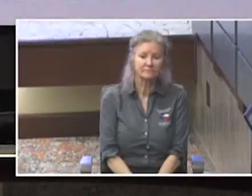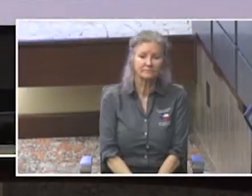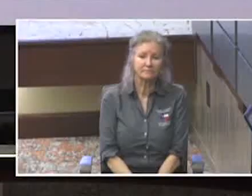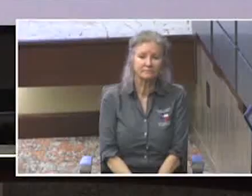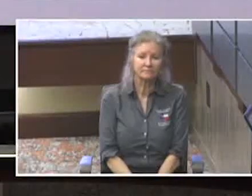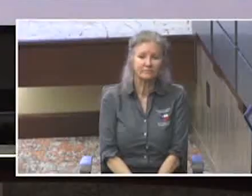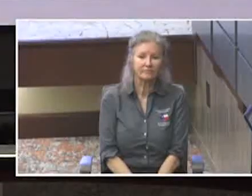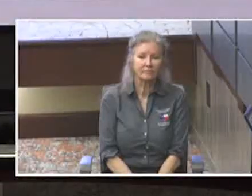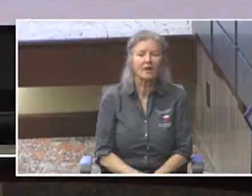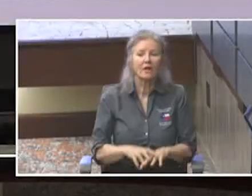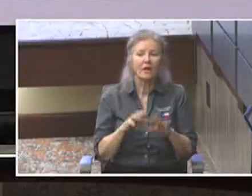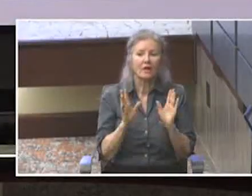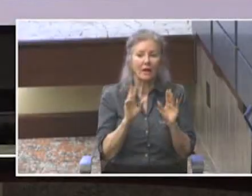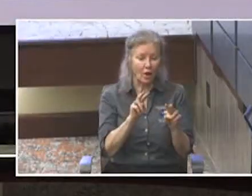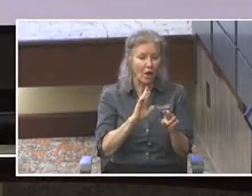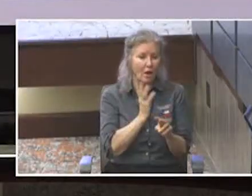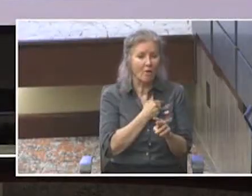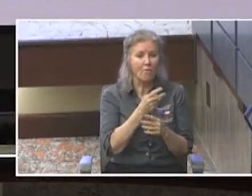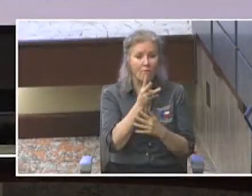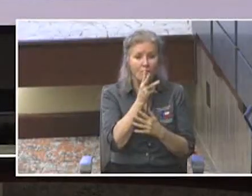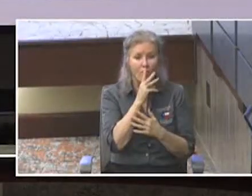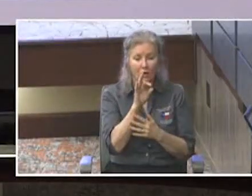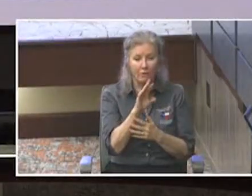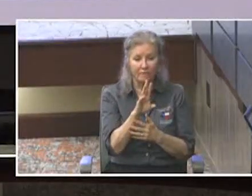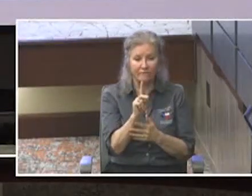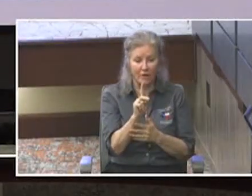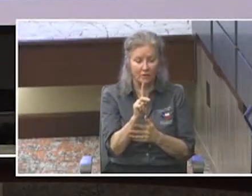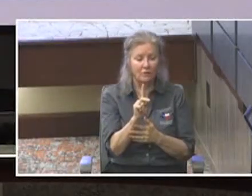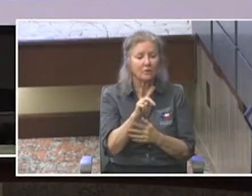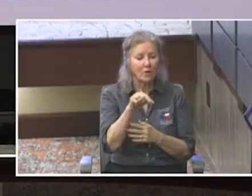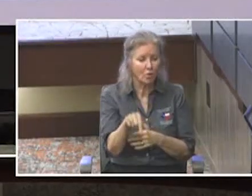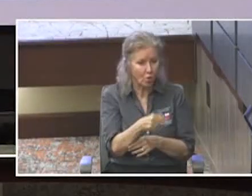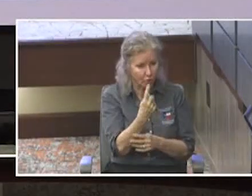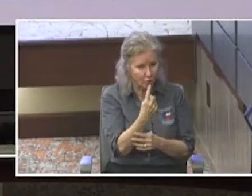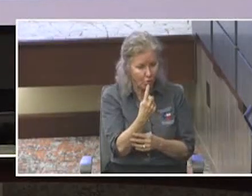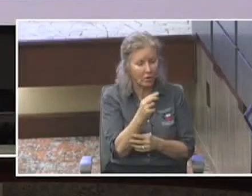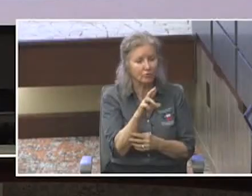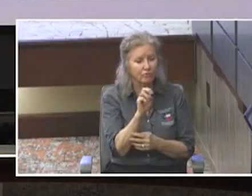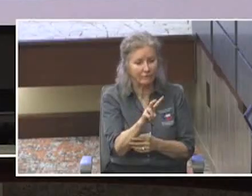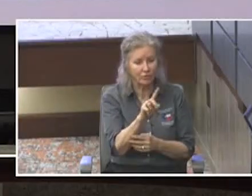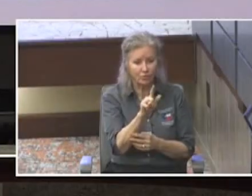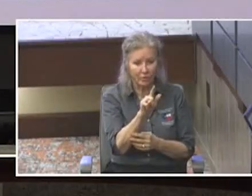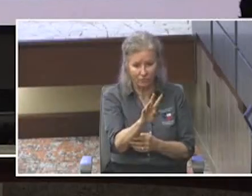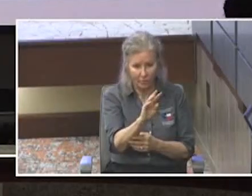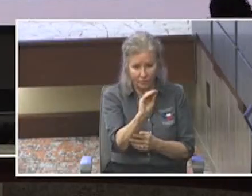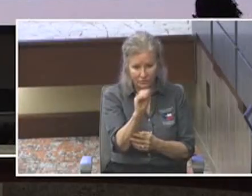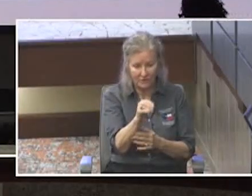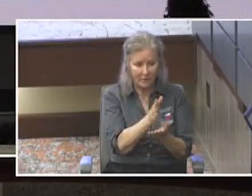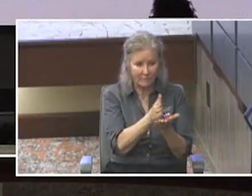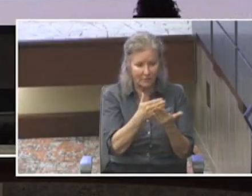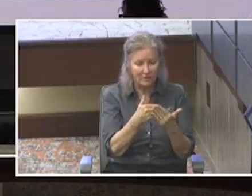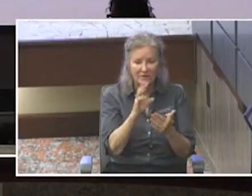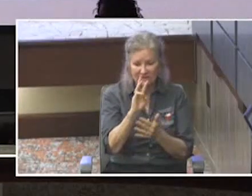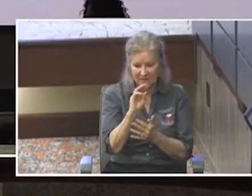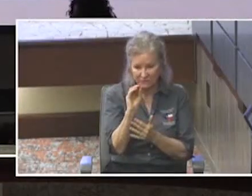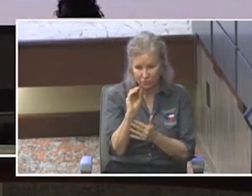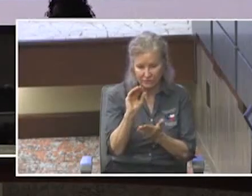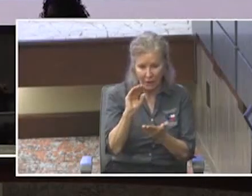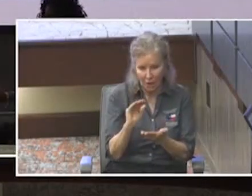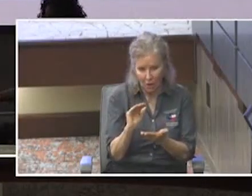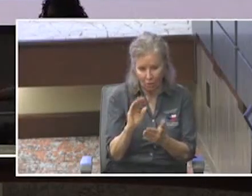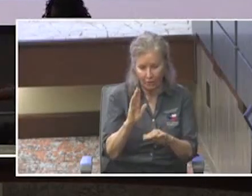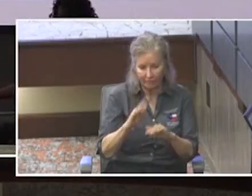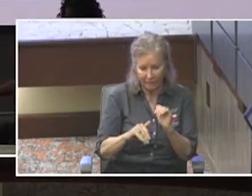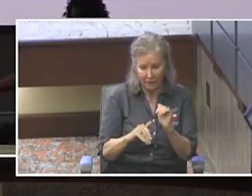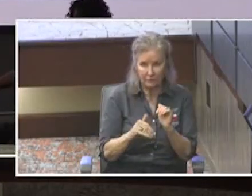Looking at our water fund, our quarter one revenues are at 24% of budget. That's about 6% lower than